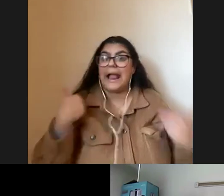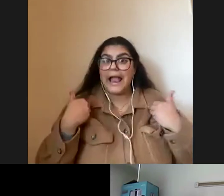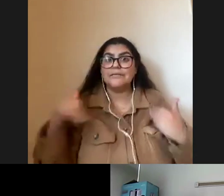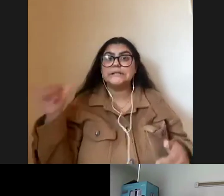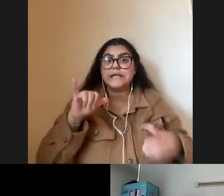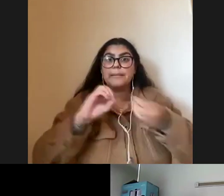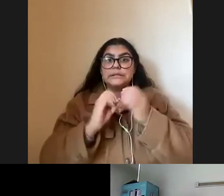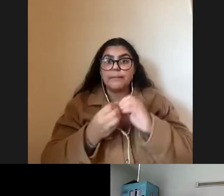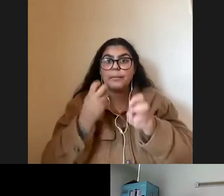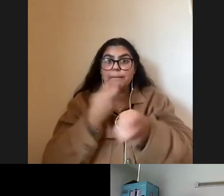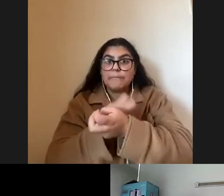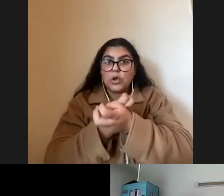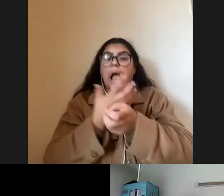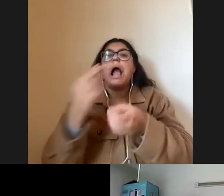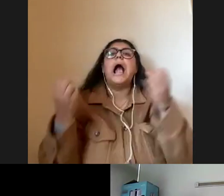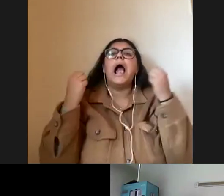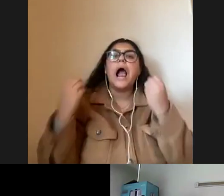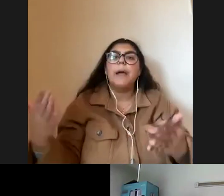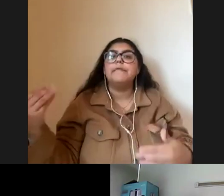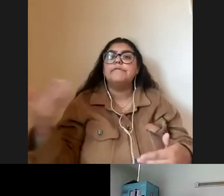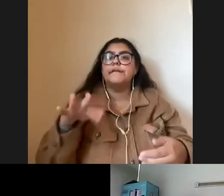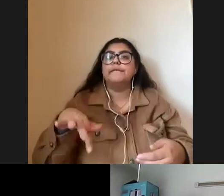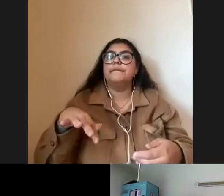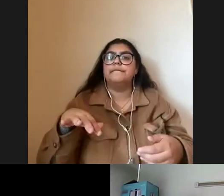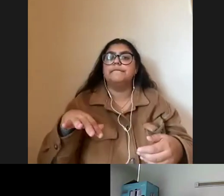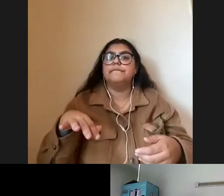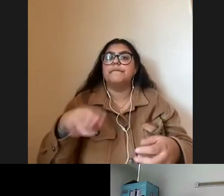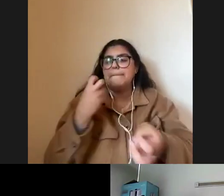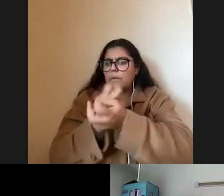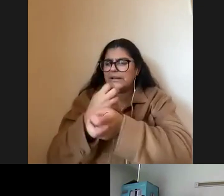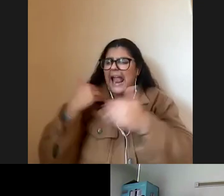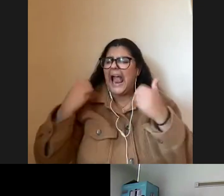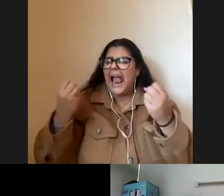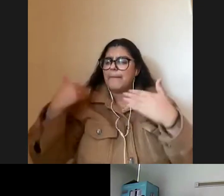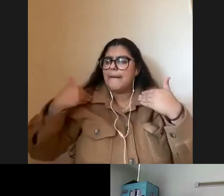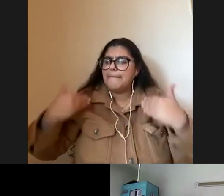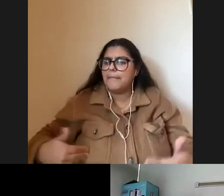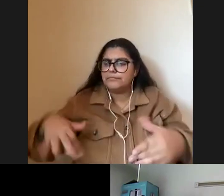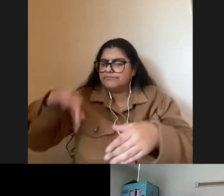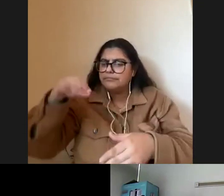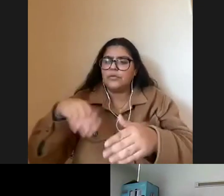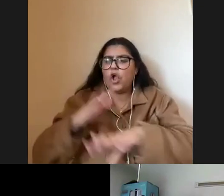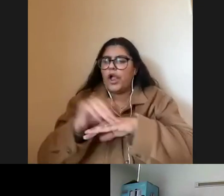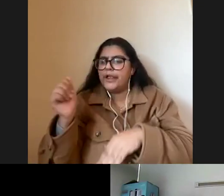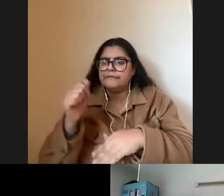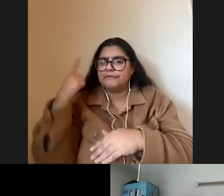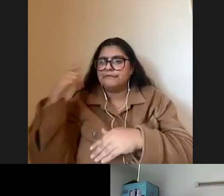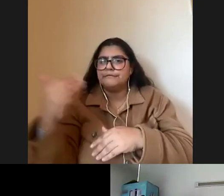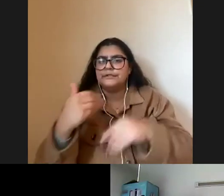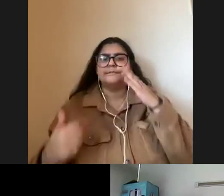of bones? And about how many fish can be found in your, or how many bones can be found in the average fish? Oh yeah,